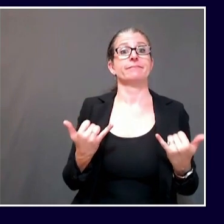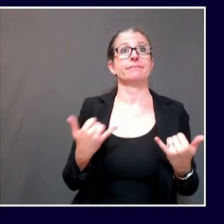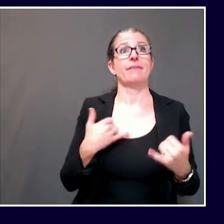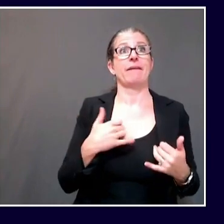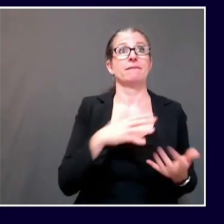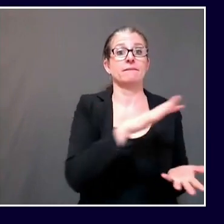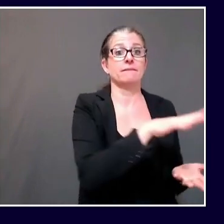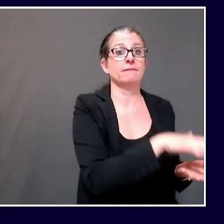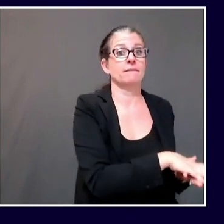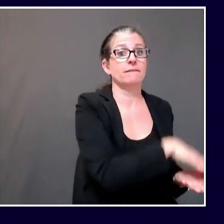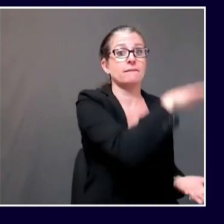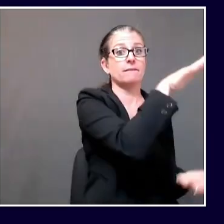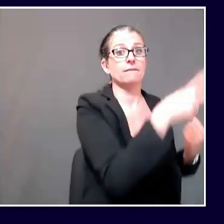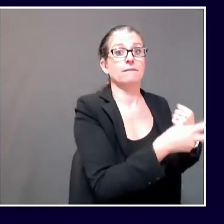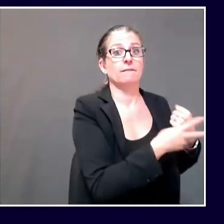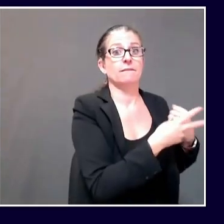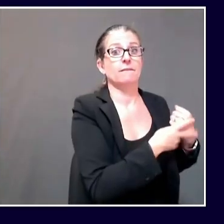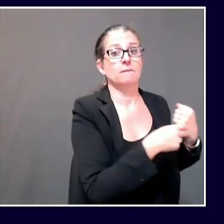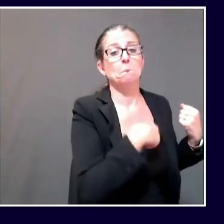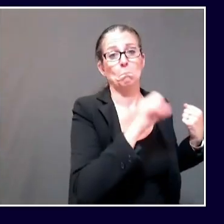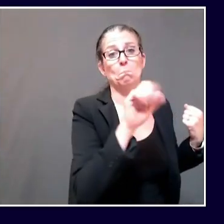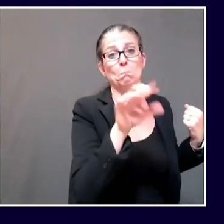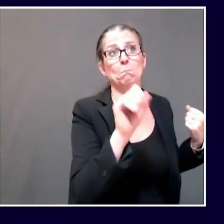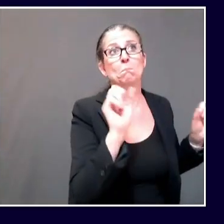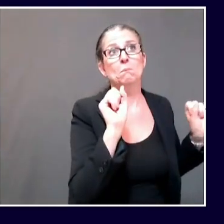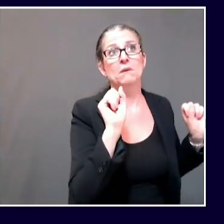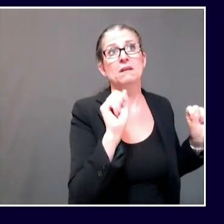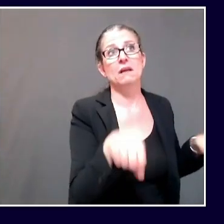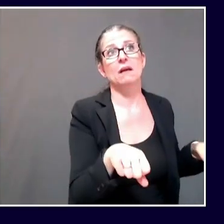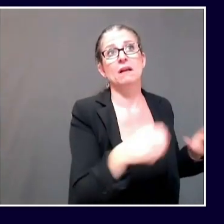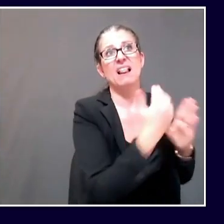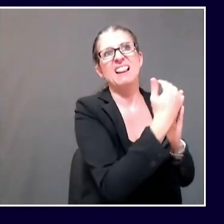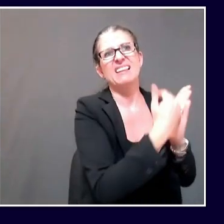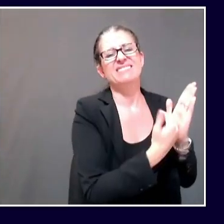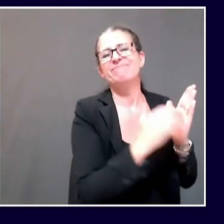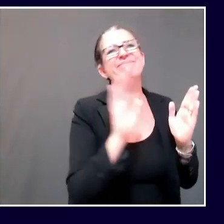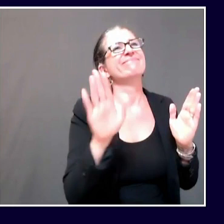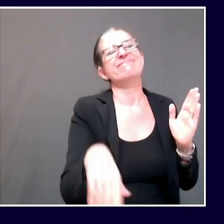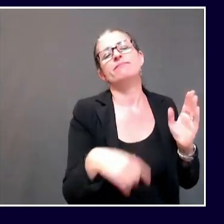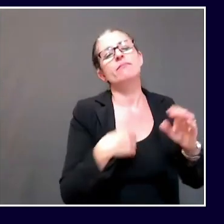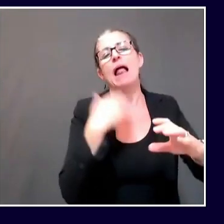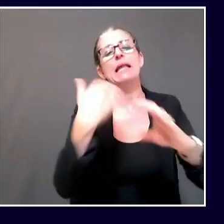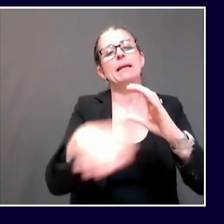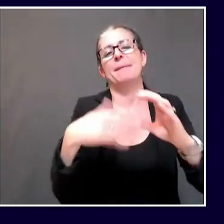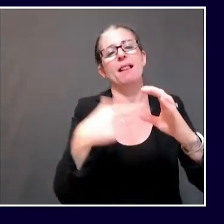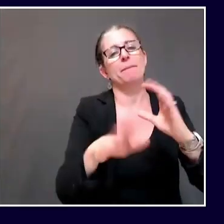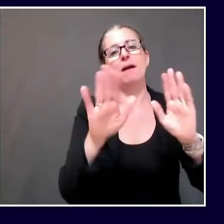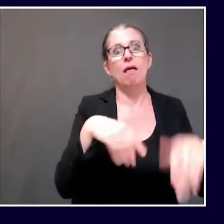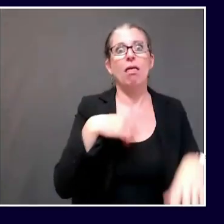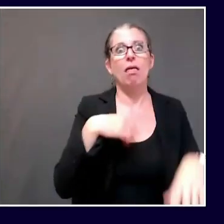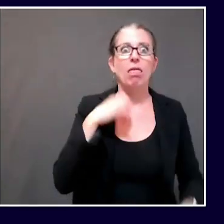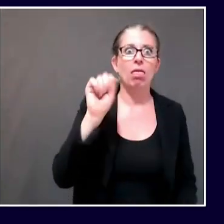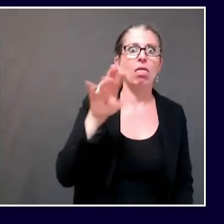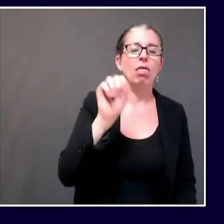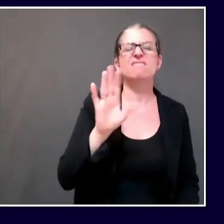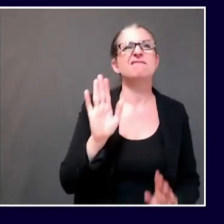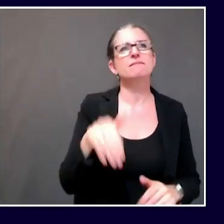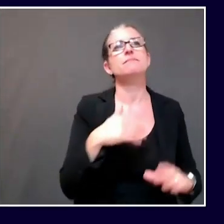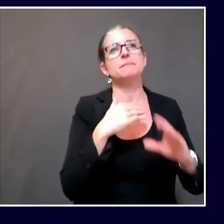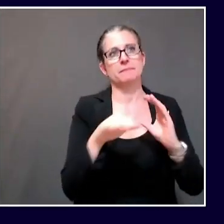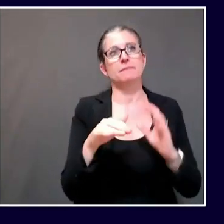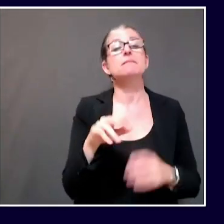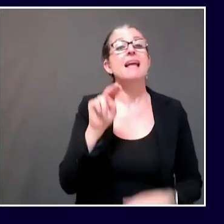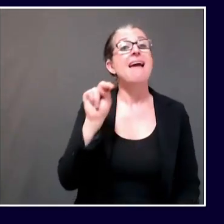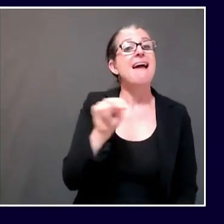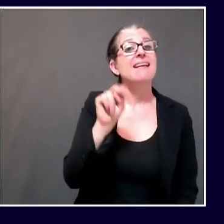right now, I'm not going to tick through the entire list, but I'll just provide one or two examples. So with respect to N95 masks, we've